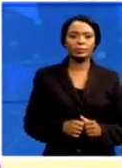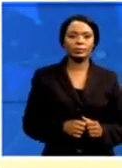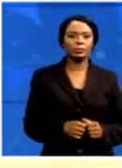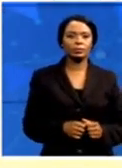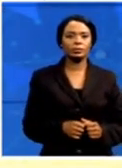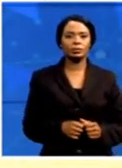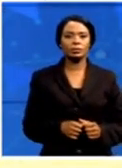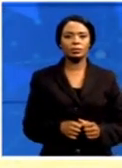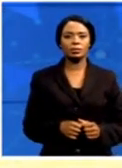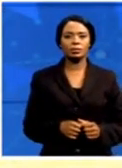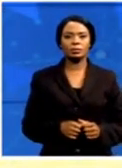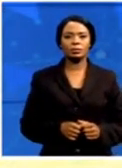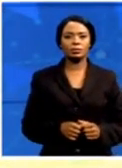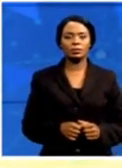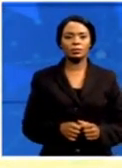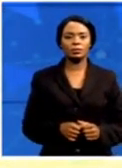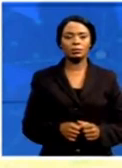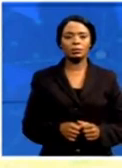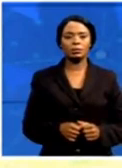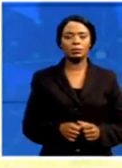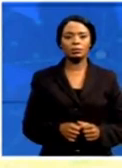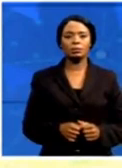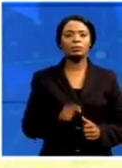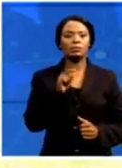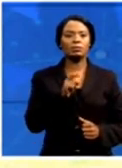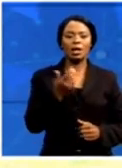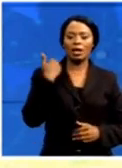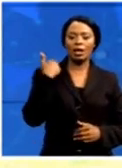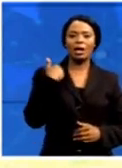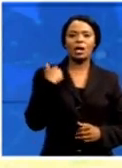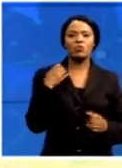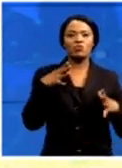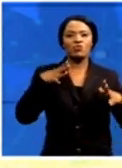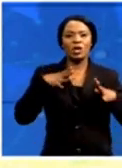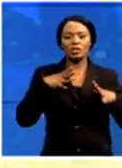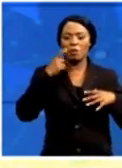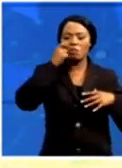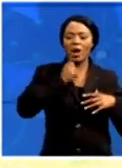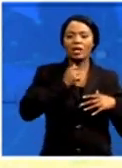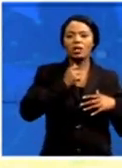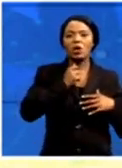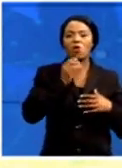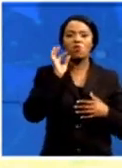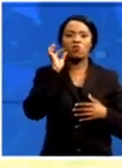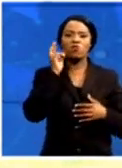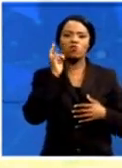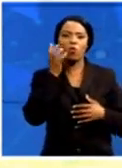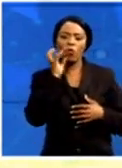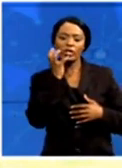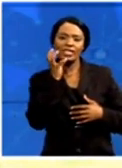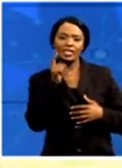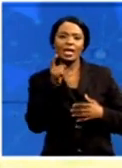What was once known as a rich man's fruit has now become more available to the common